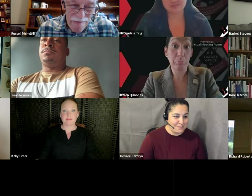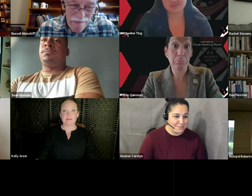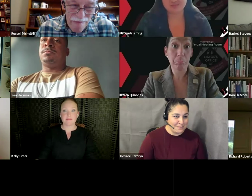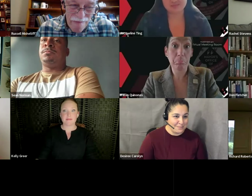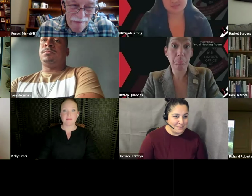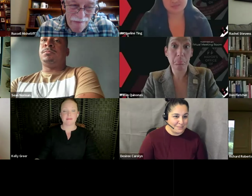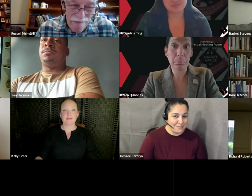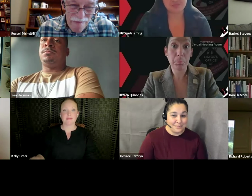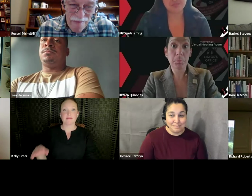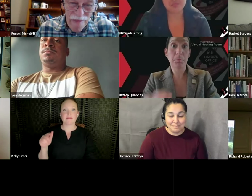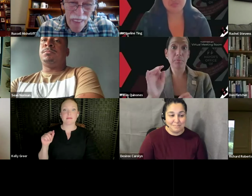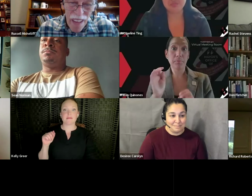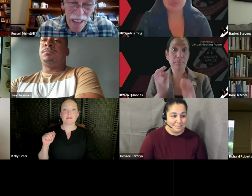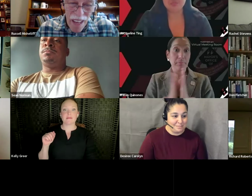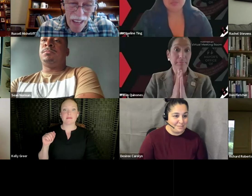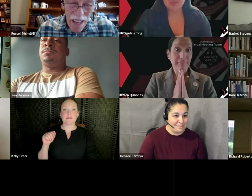Okay.